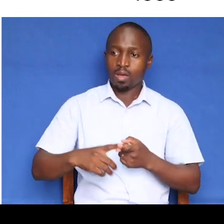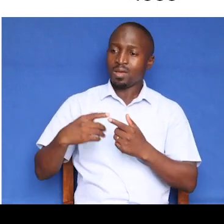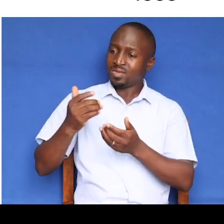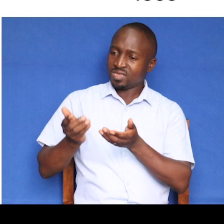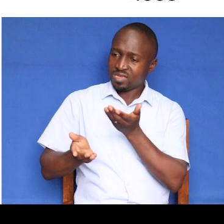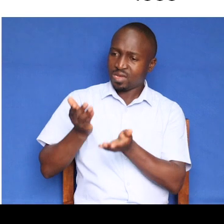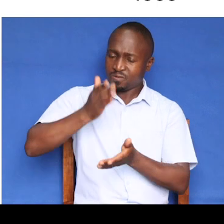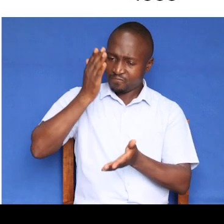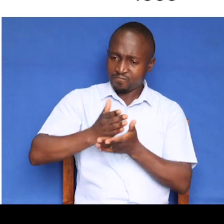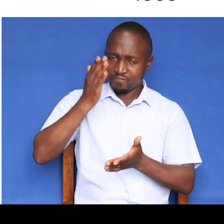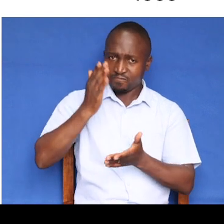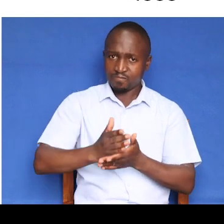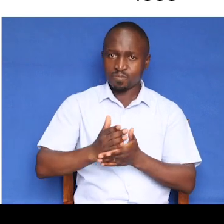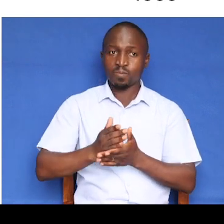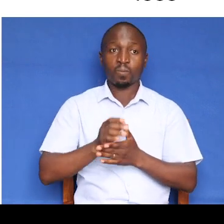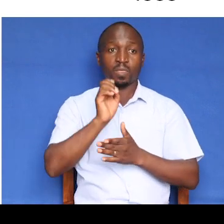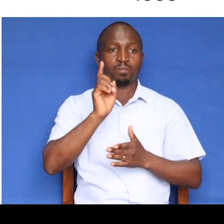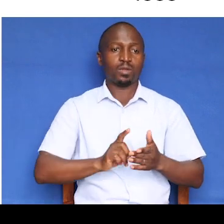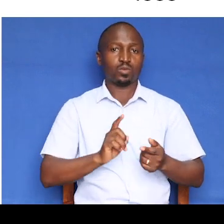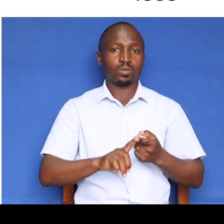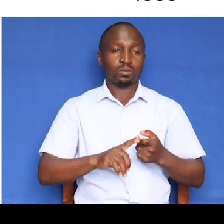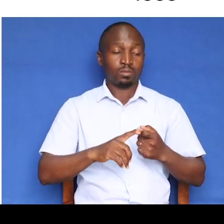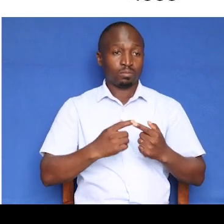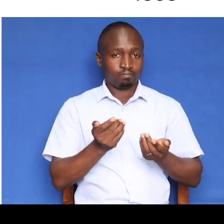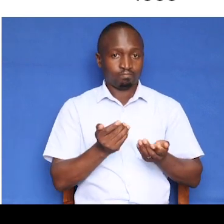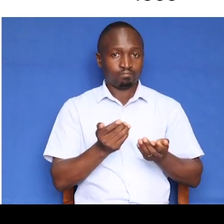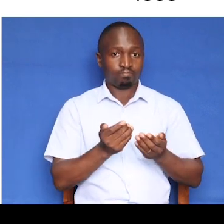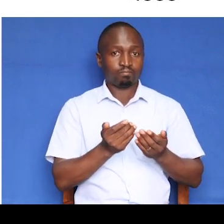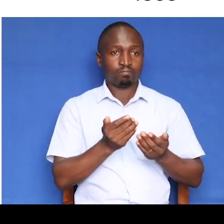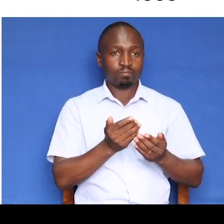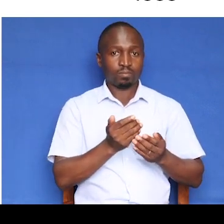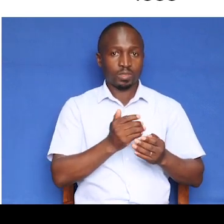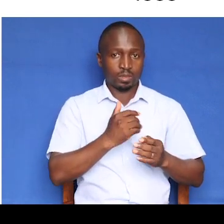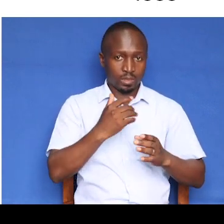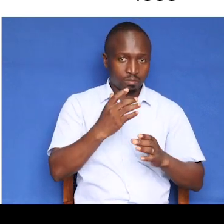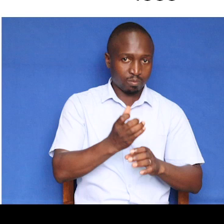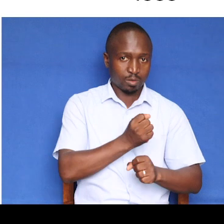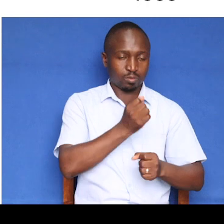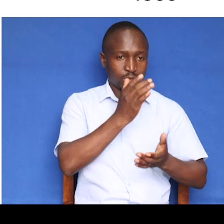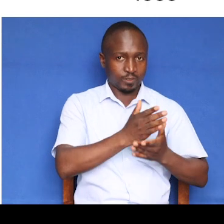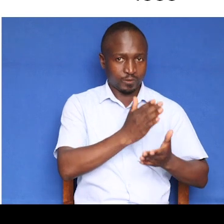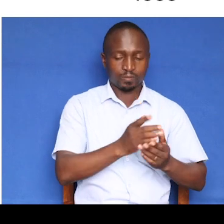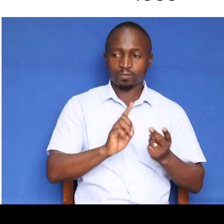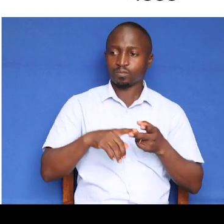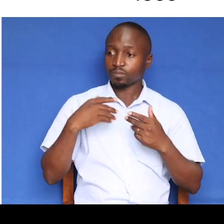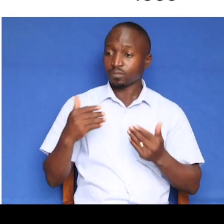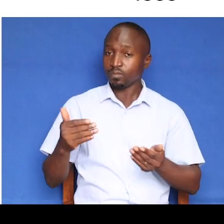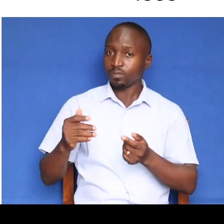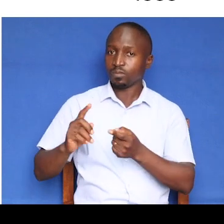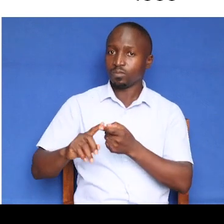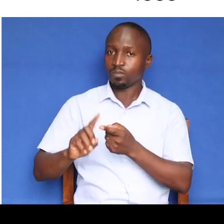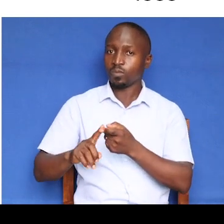we have to take net national income minus income tax. So net national income we